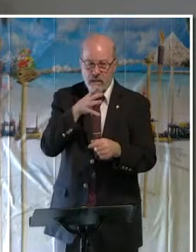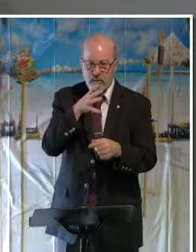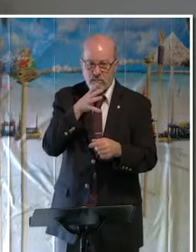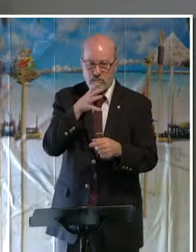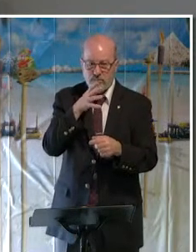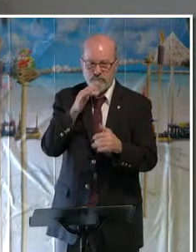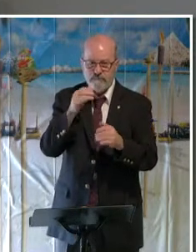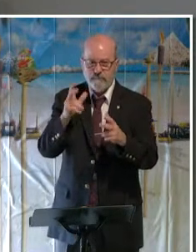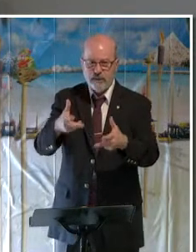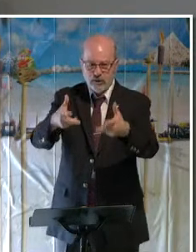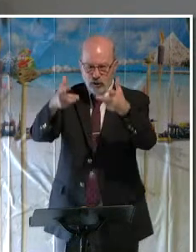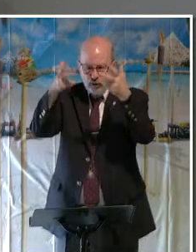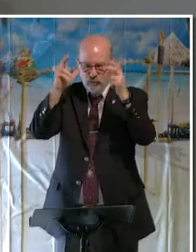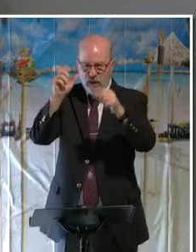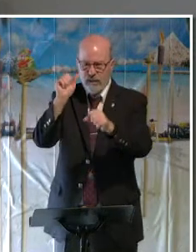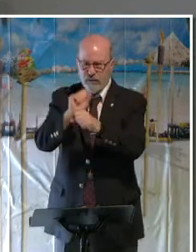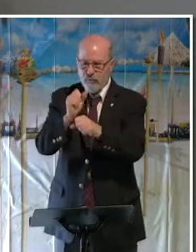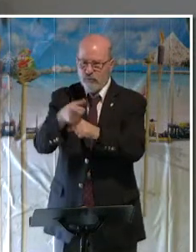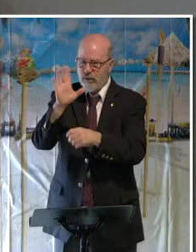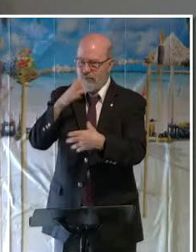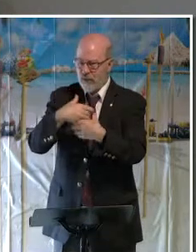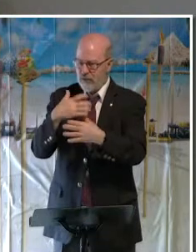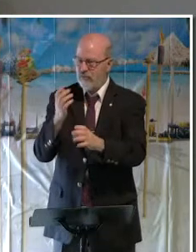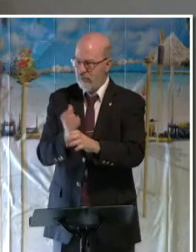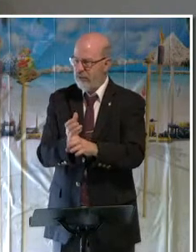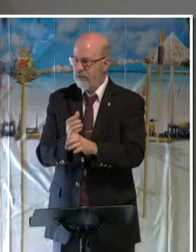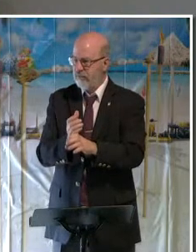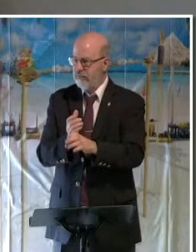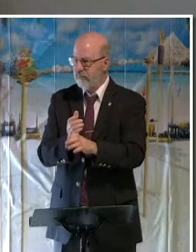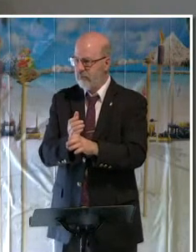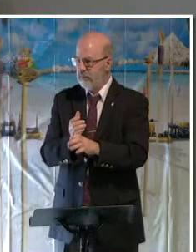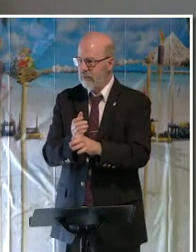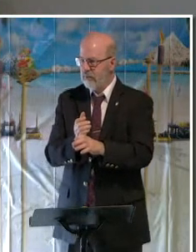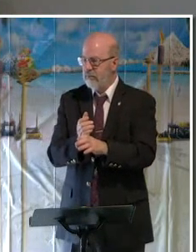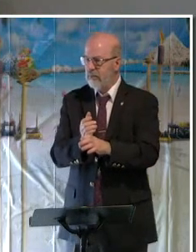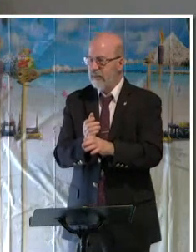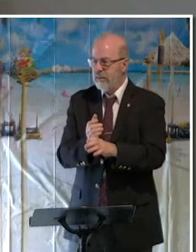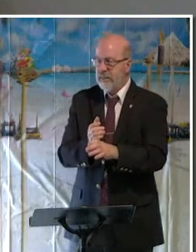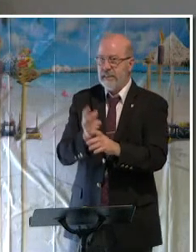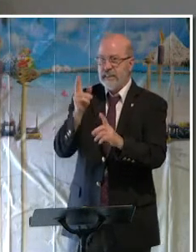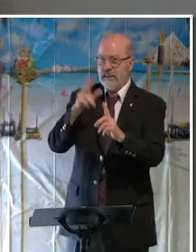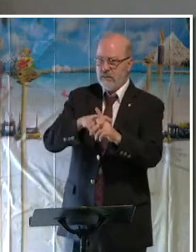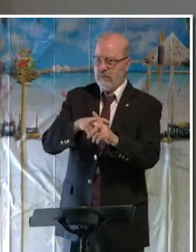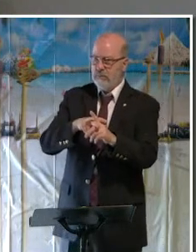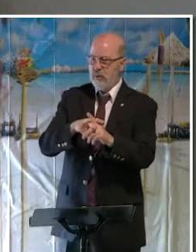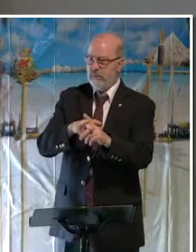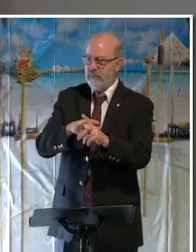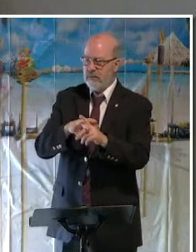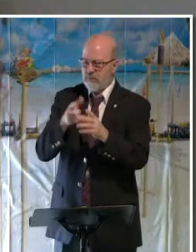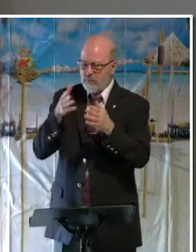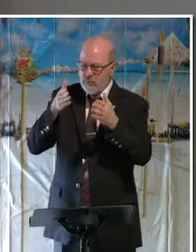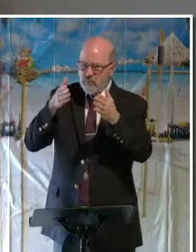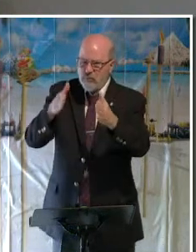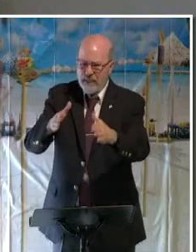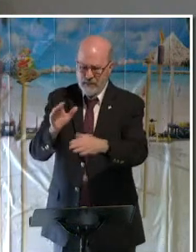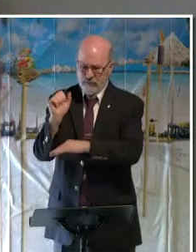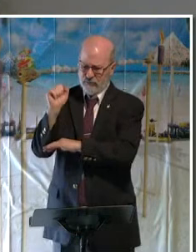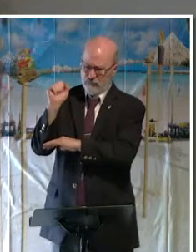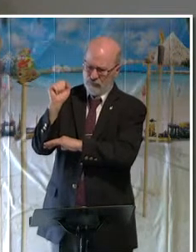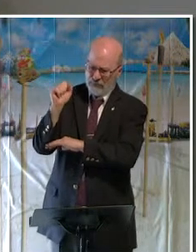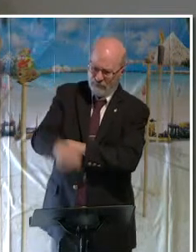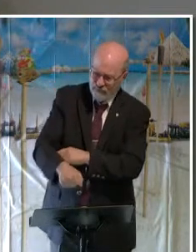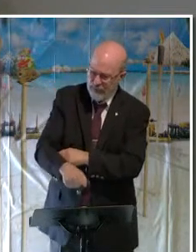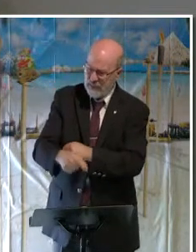the crowning work of God's creation. His appointed means to defeat the